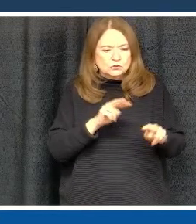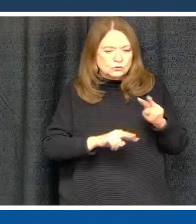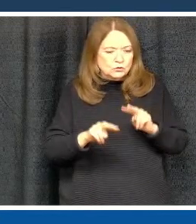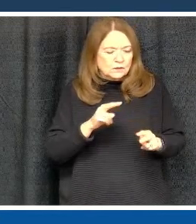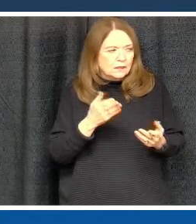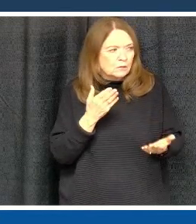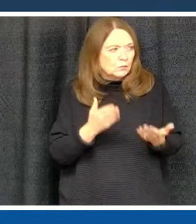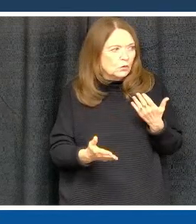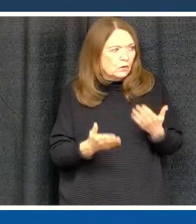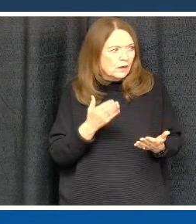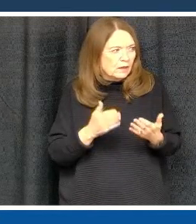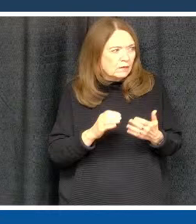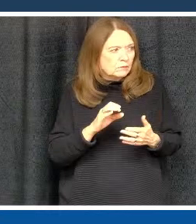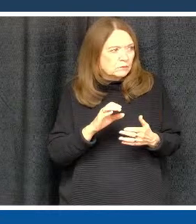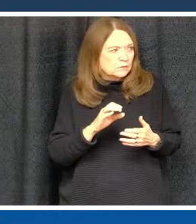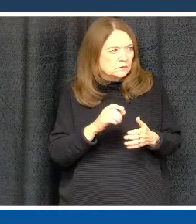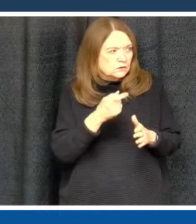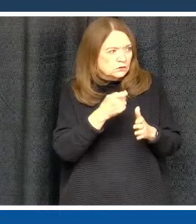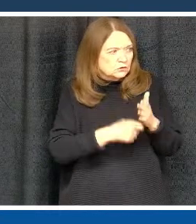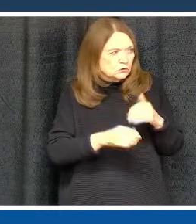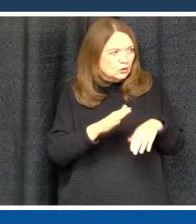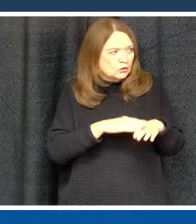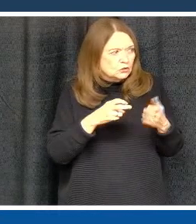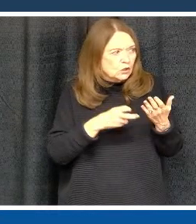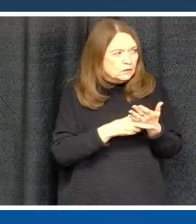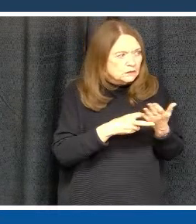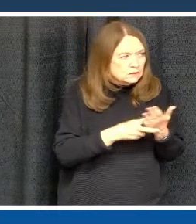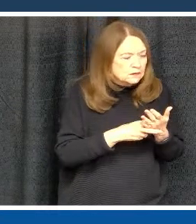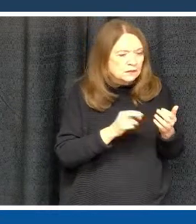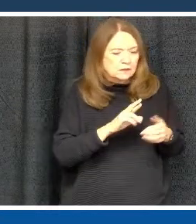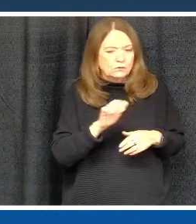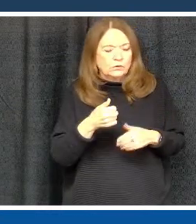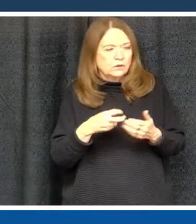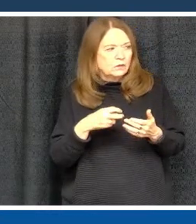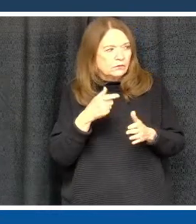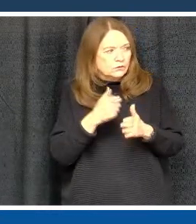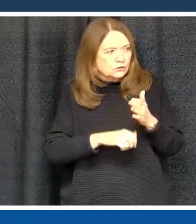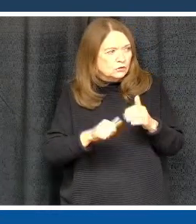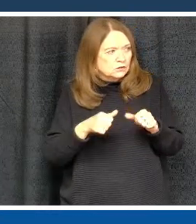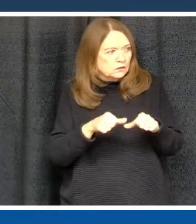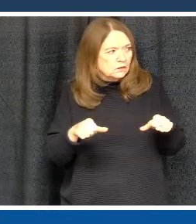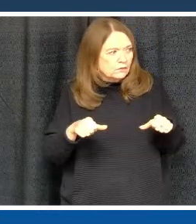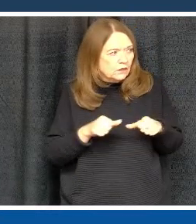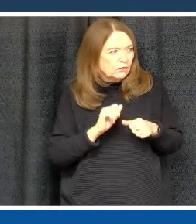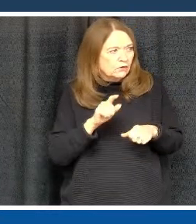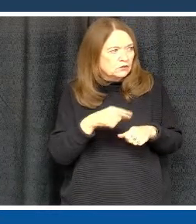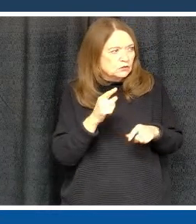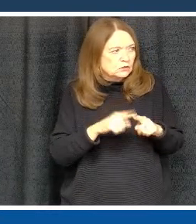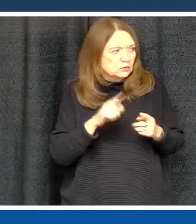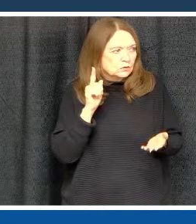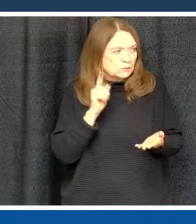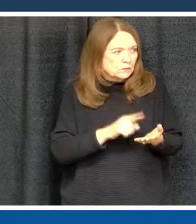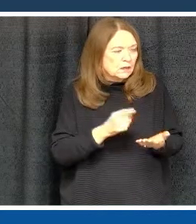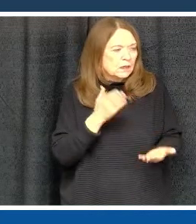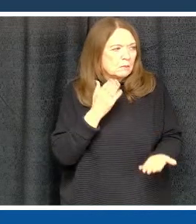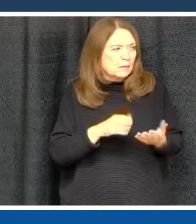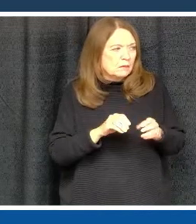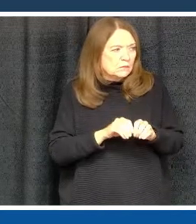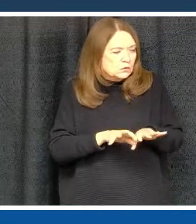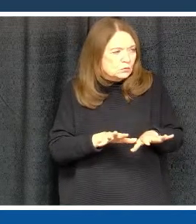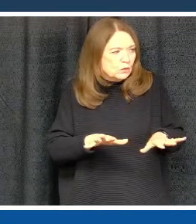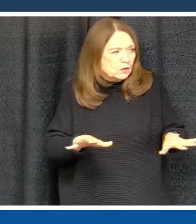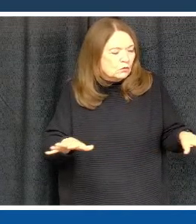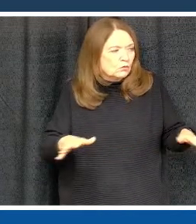perhaps a charge on a ticket and another charge in another area, just to diminish it and maybe spread it across